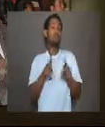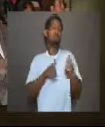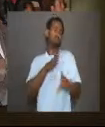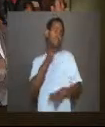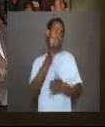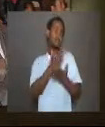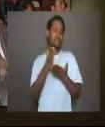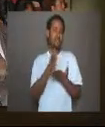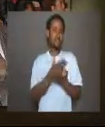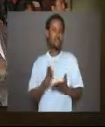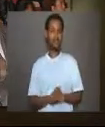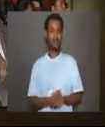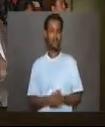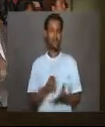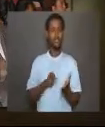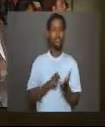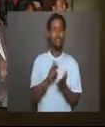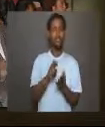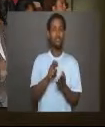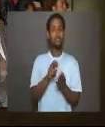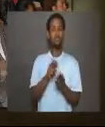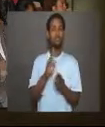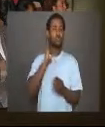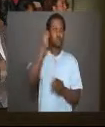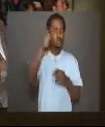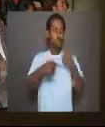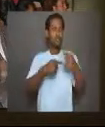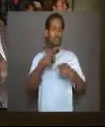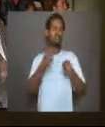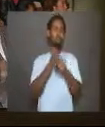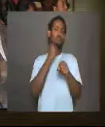participate, democracy will not work well.